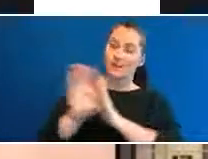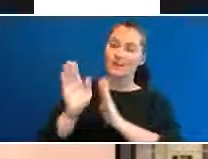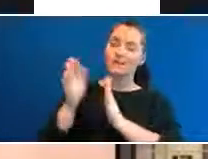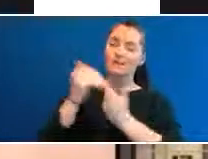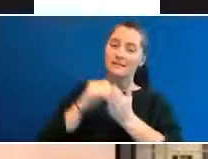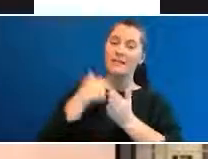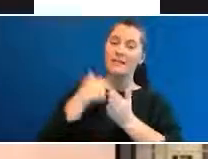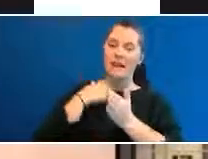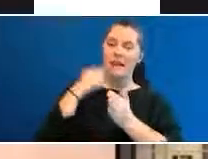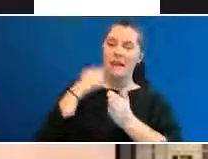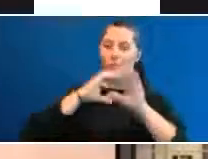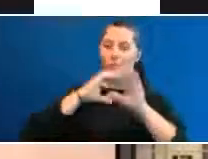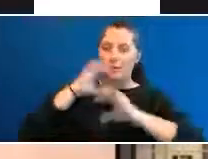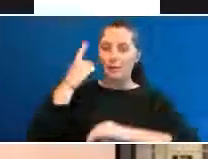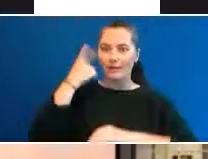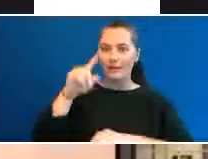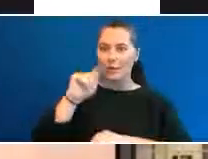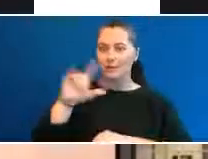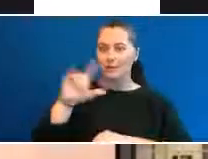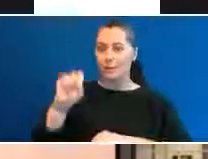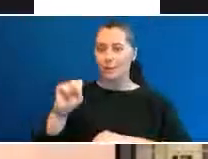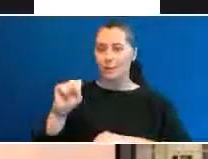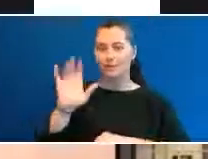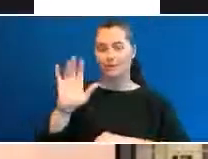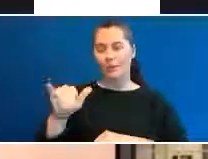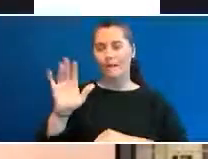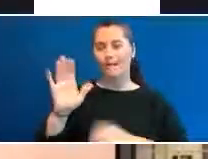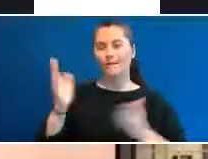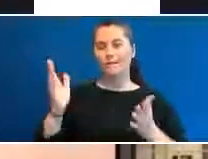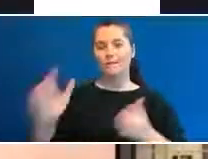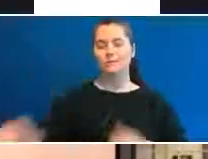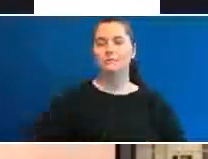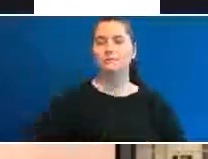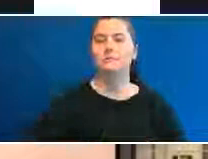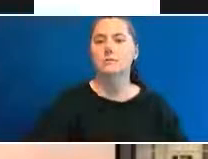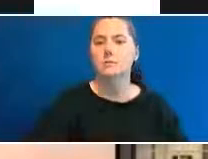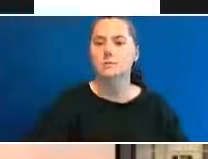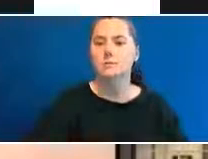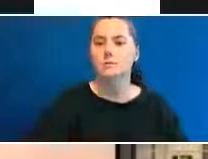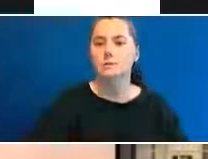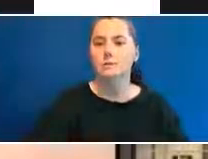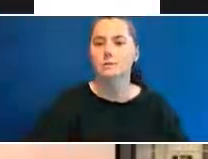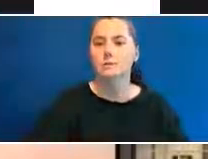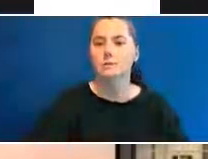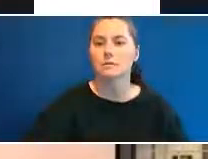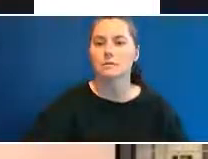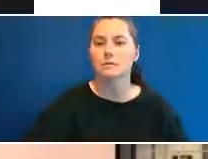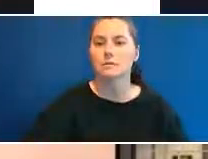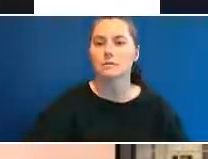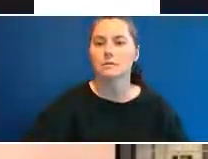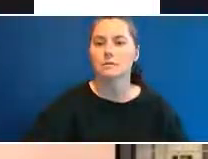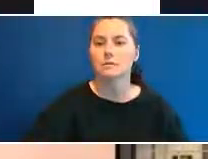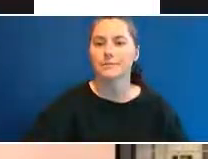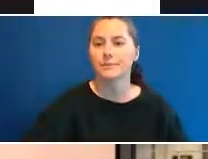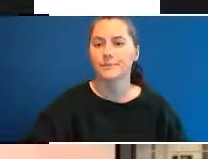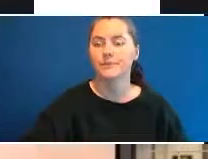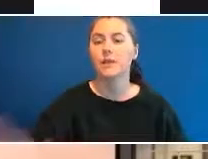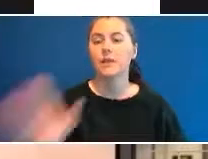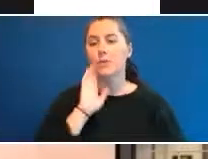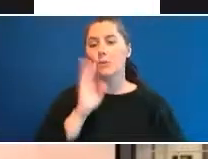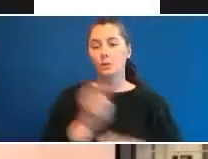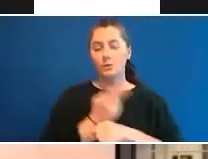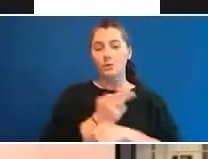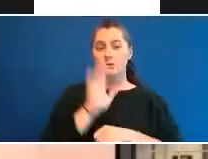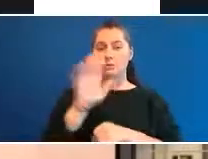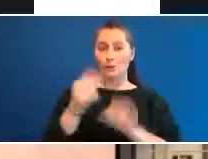So yes, that is great. Well, real quick, we'll use your example here. But when